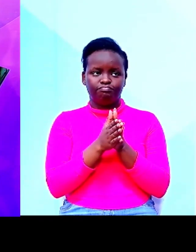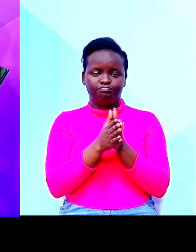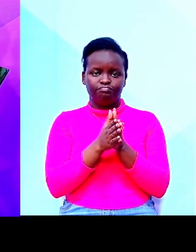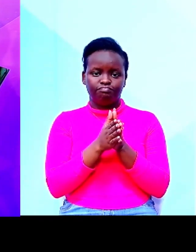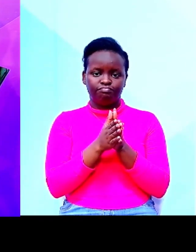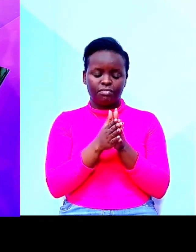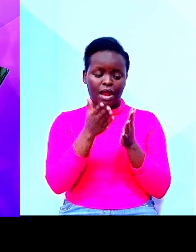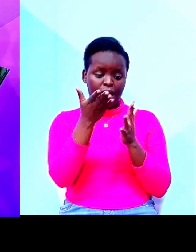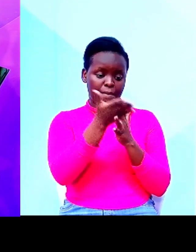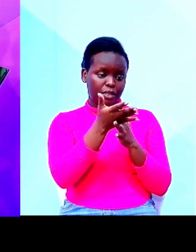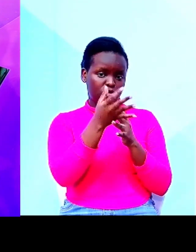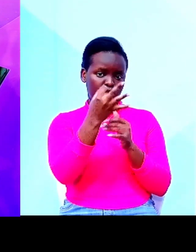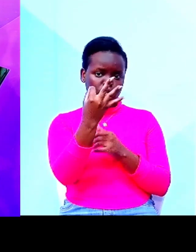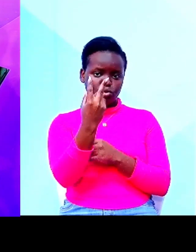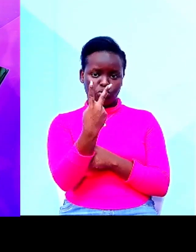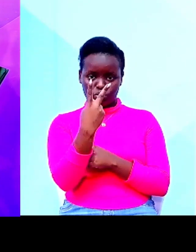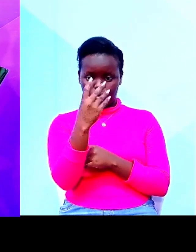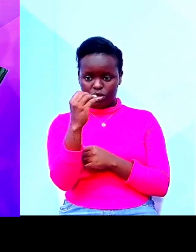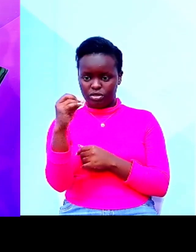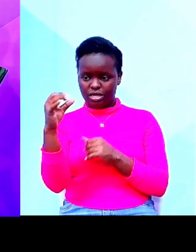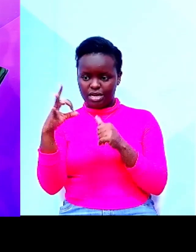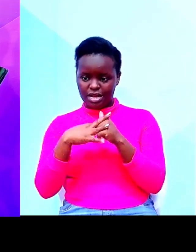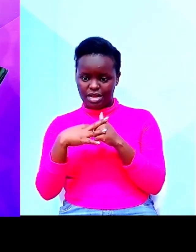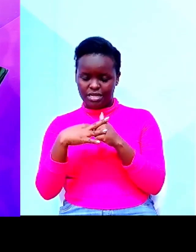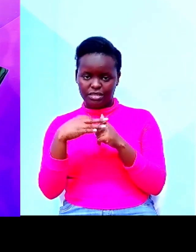between 2008 and